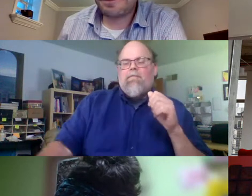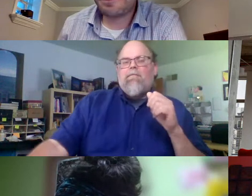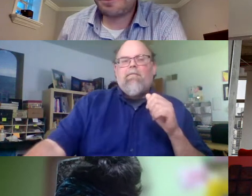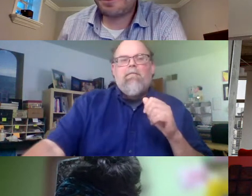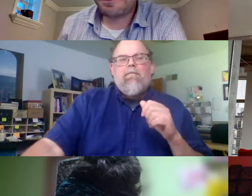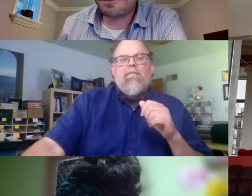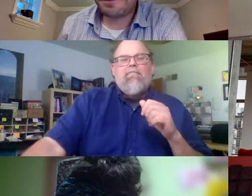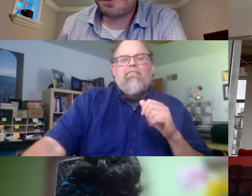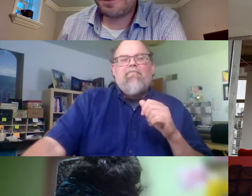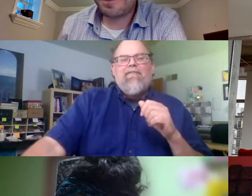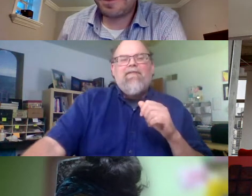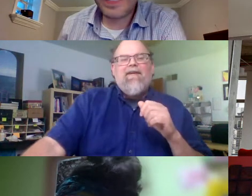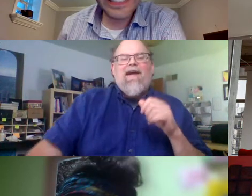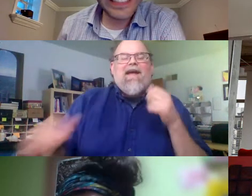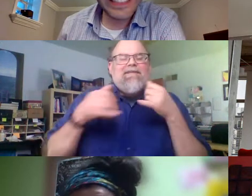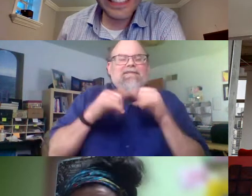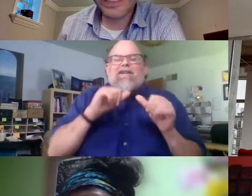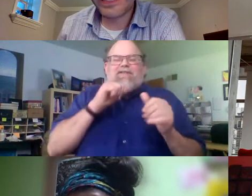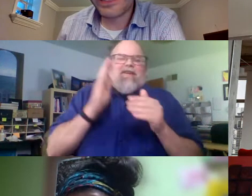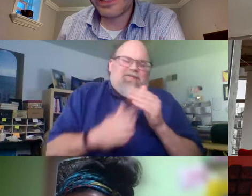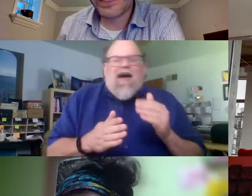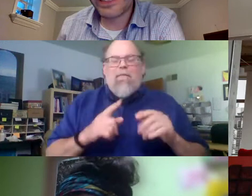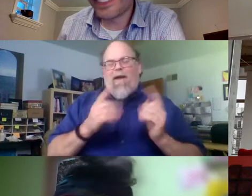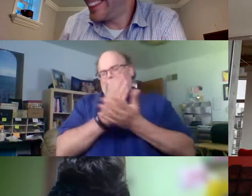We don't need more time, do we?